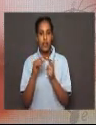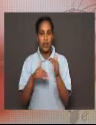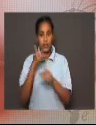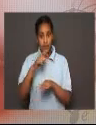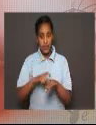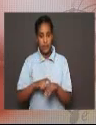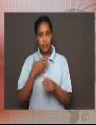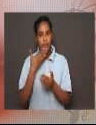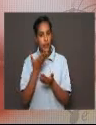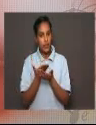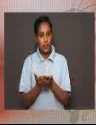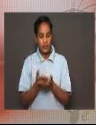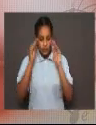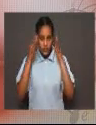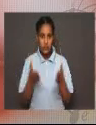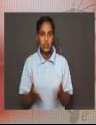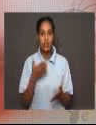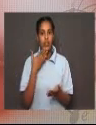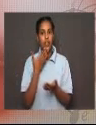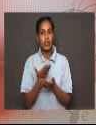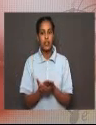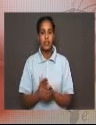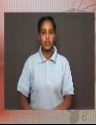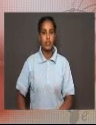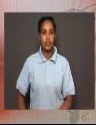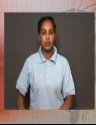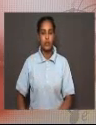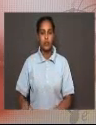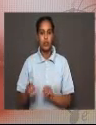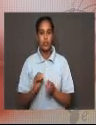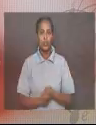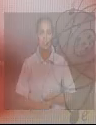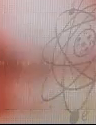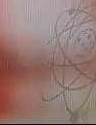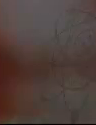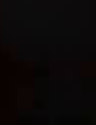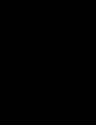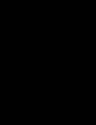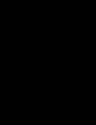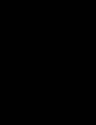Until next time, thank you, teacher. Thank you, students.